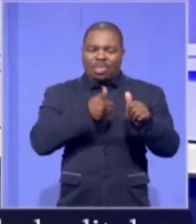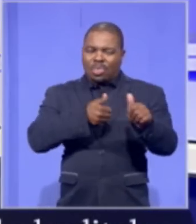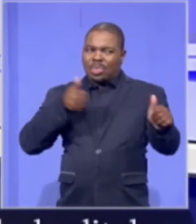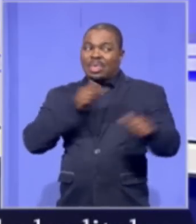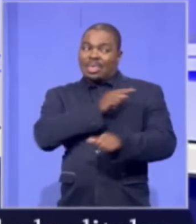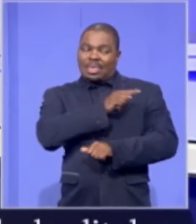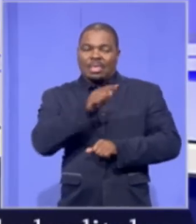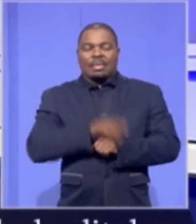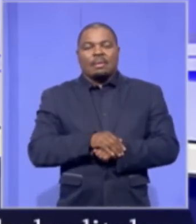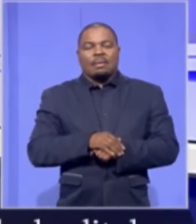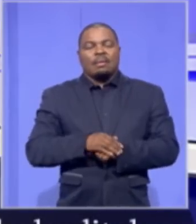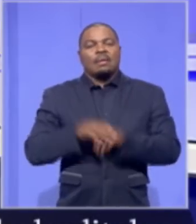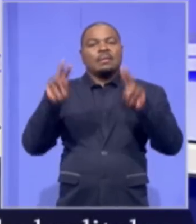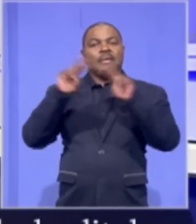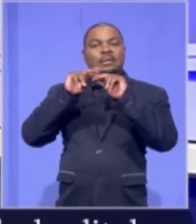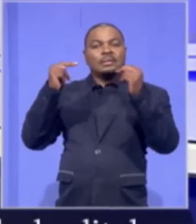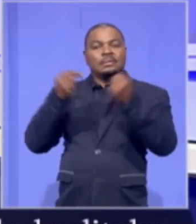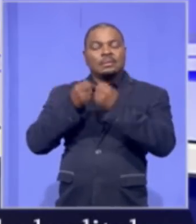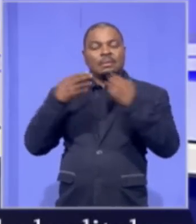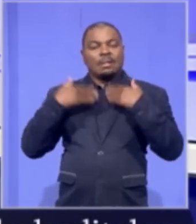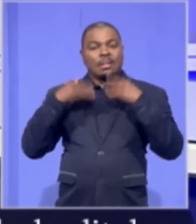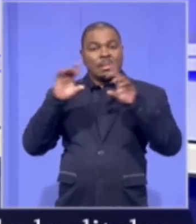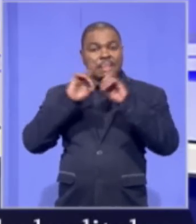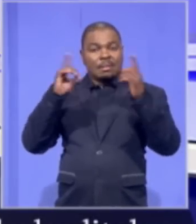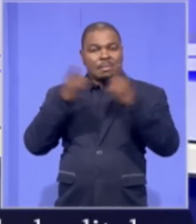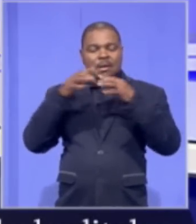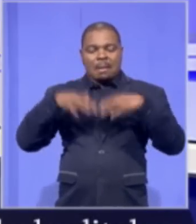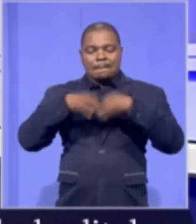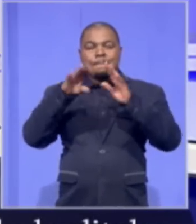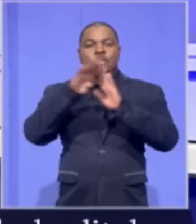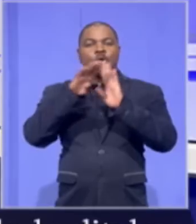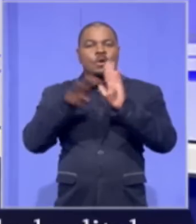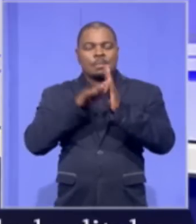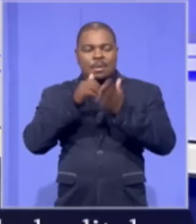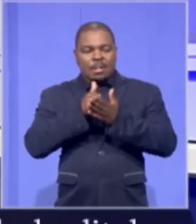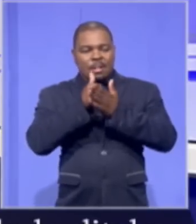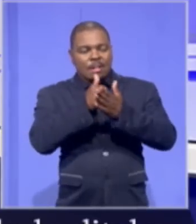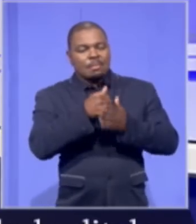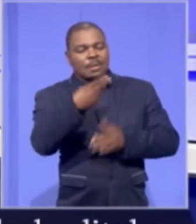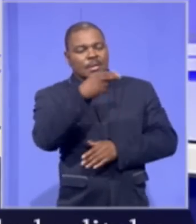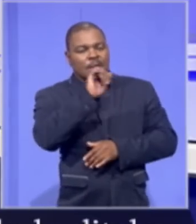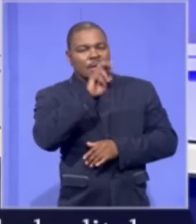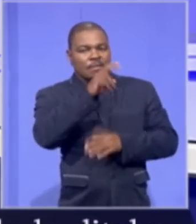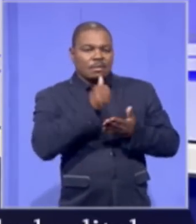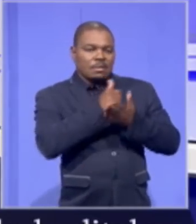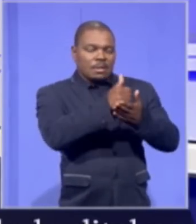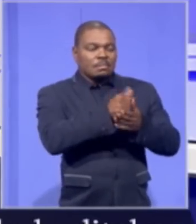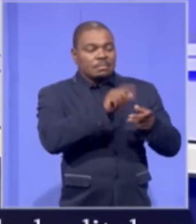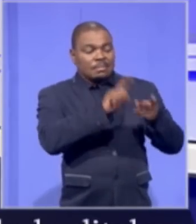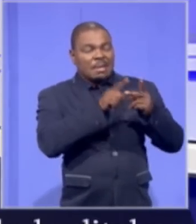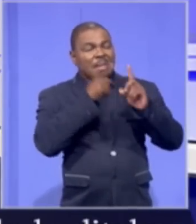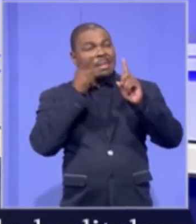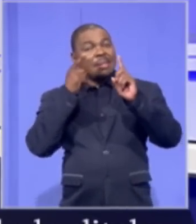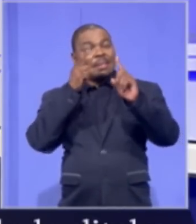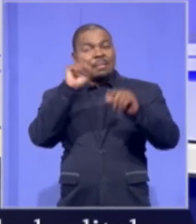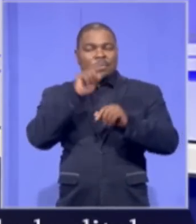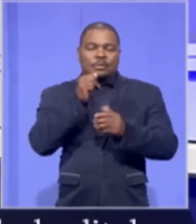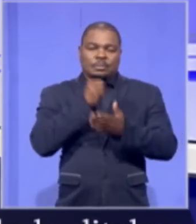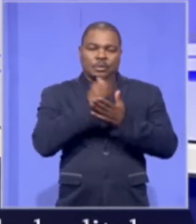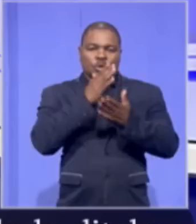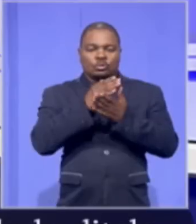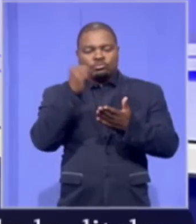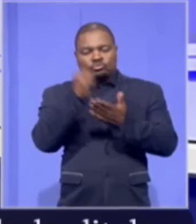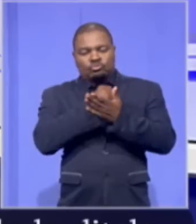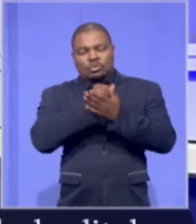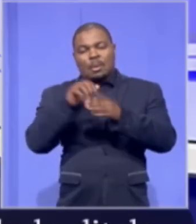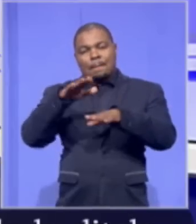ya maphelo ya setšhaba e hlomile lesolo le leswa la thušo ya kalafo ya HIV leo maikemišetšo e lego go ngwadiša